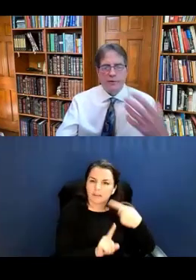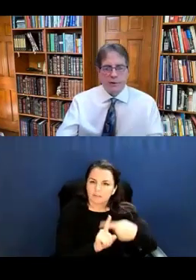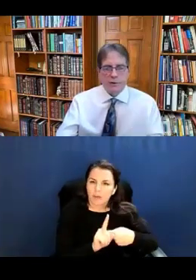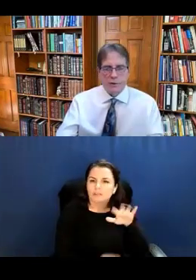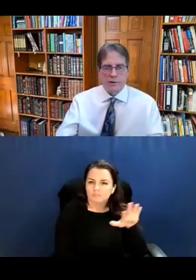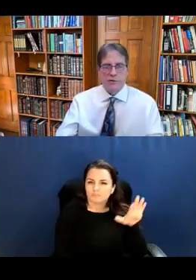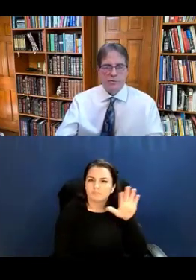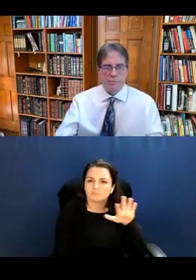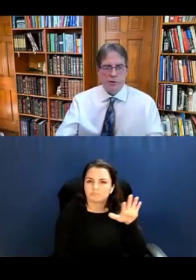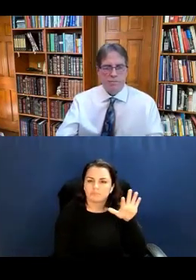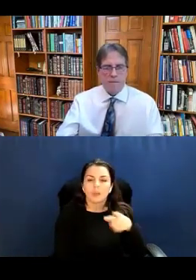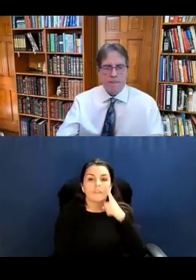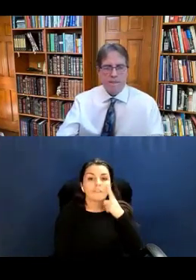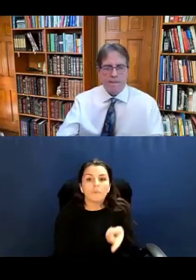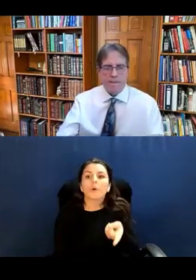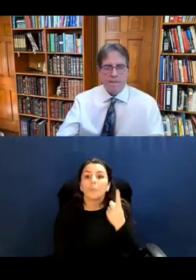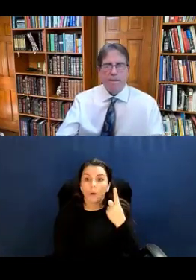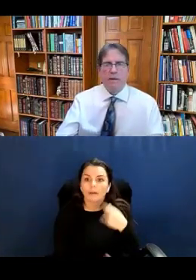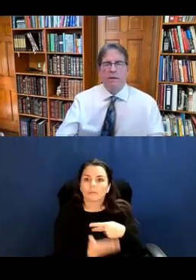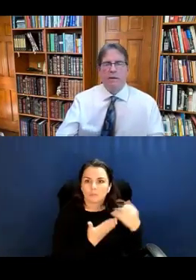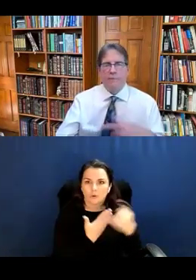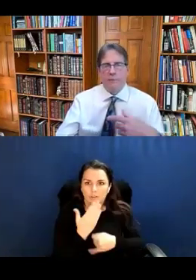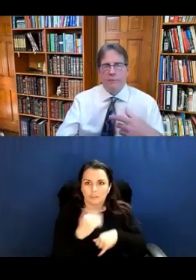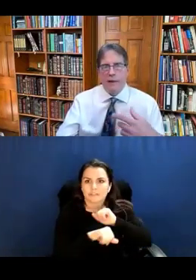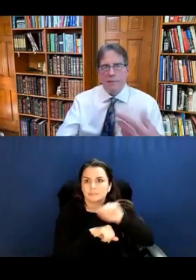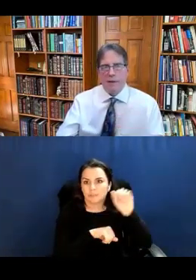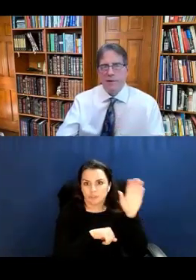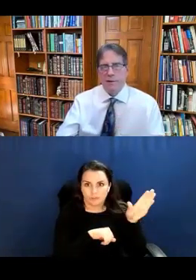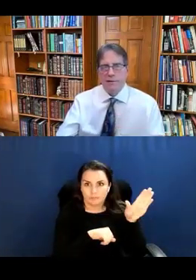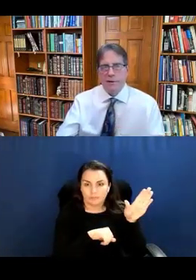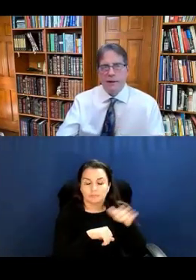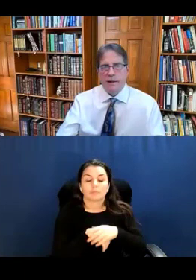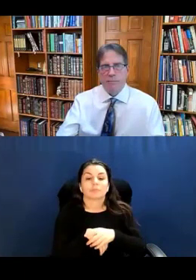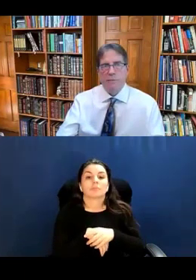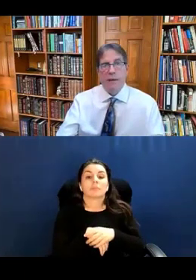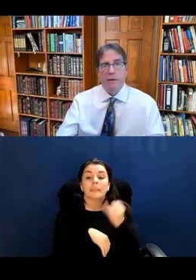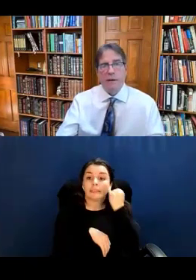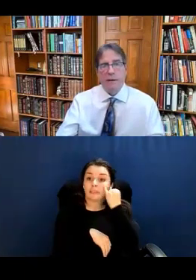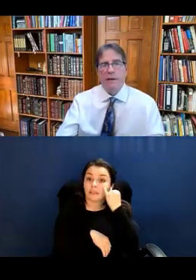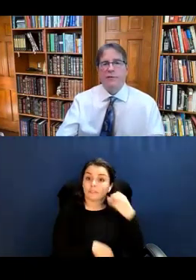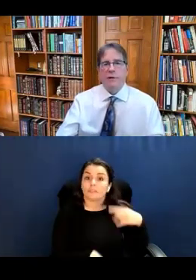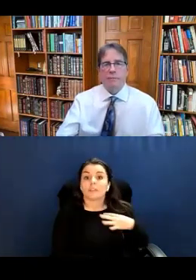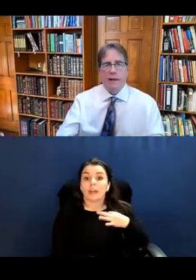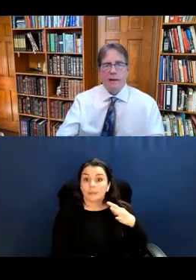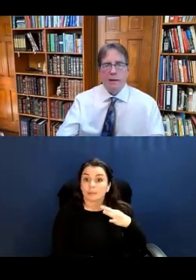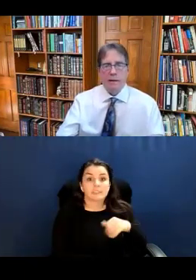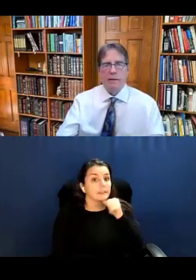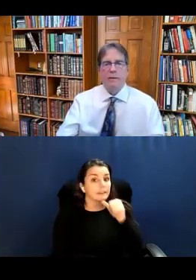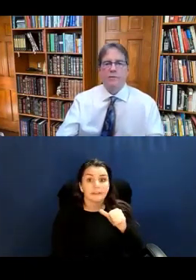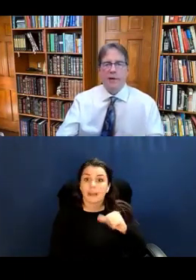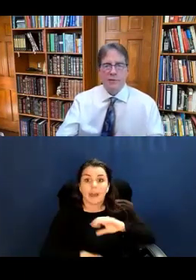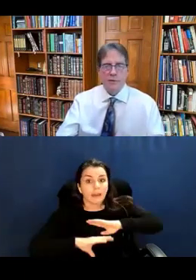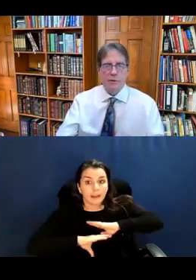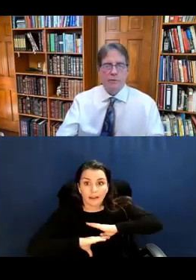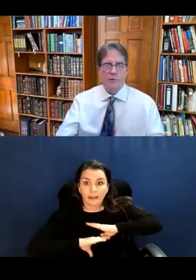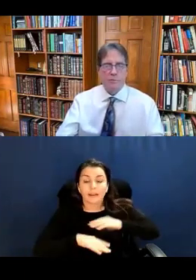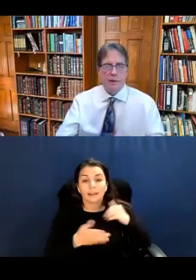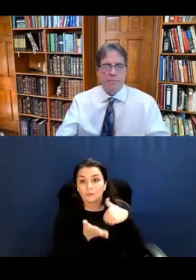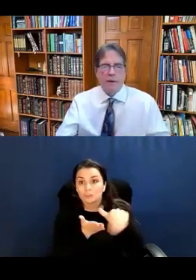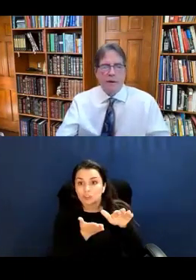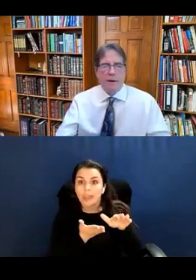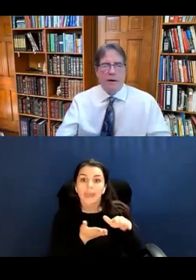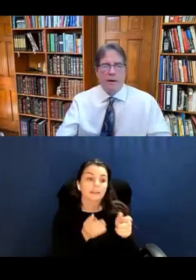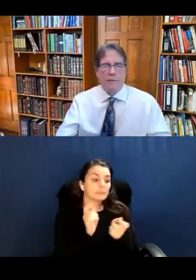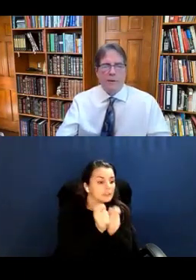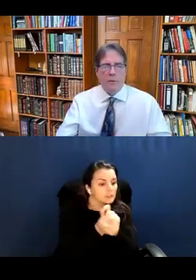for a single initial submission. If the application does not meet the pay line and has to come back in, you revise it, resubmit